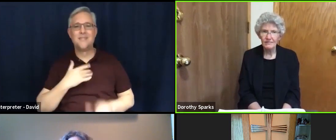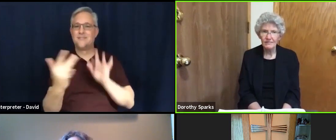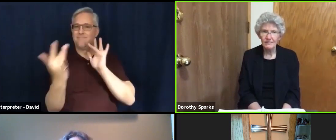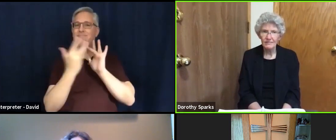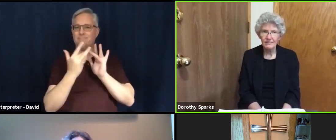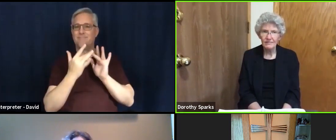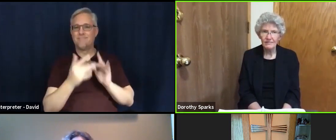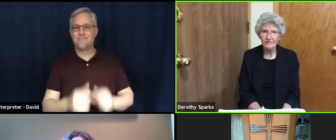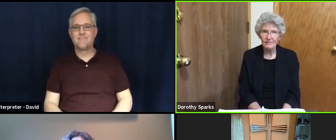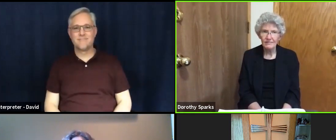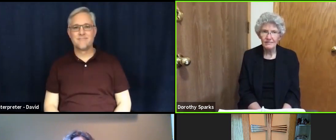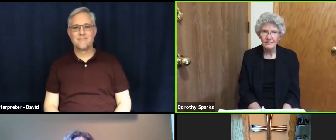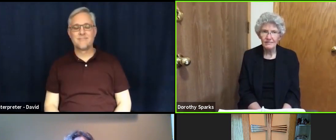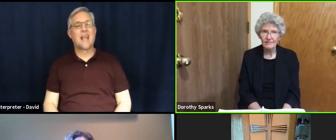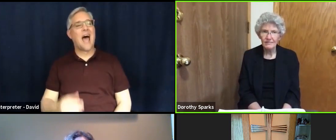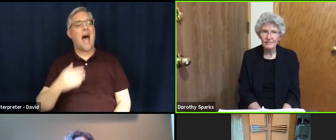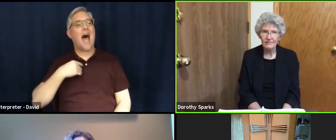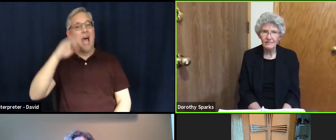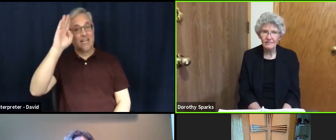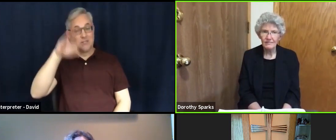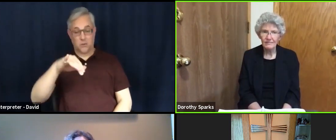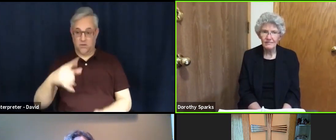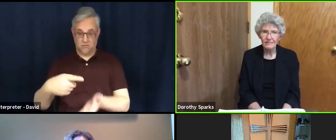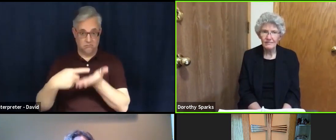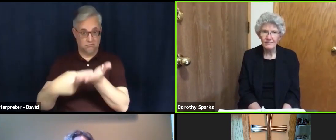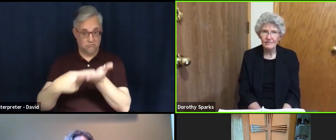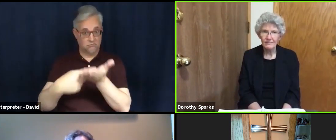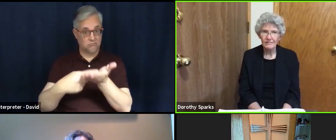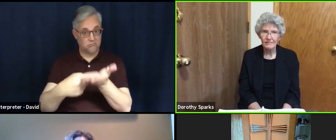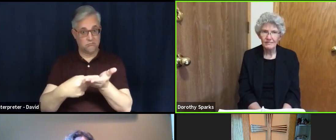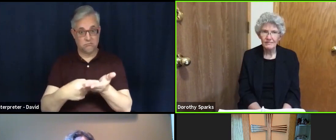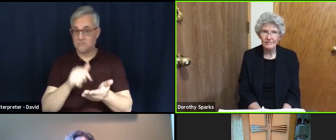I know it's not an easy conversation,